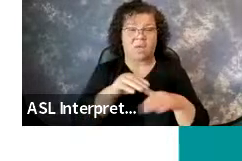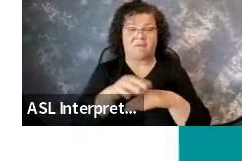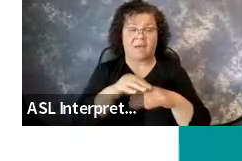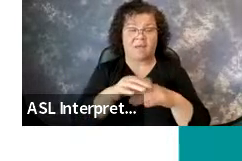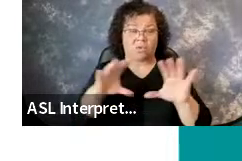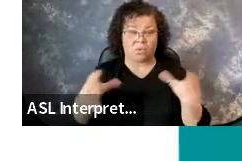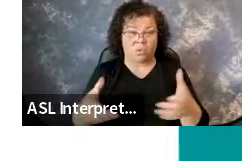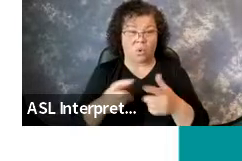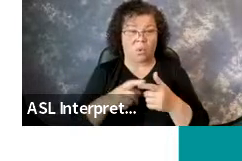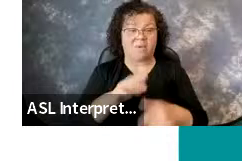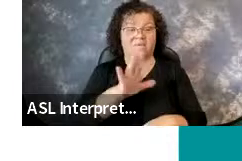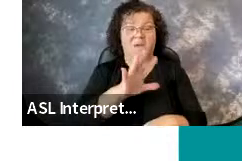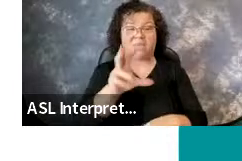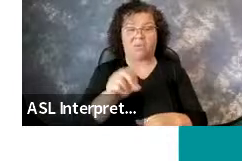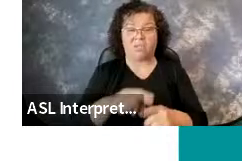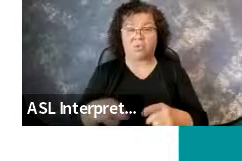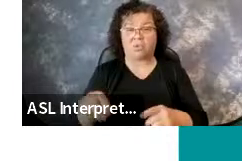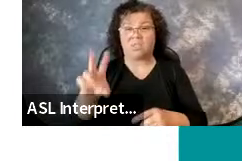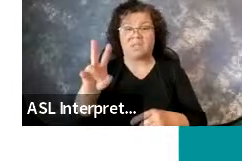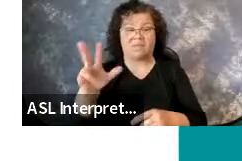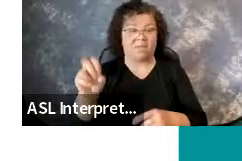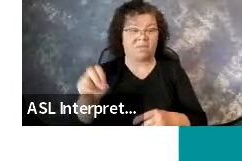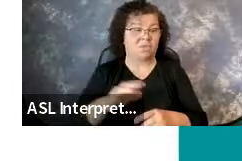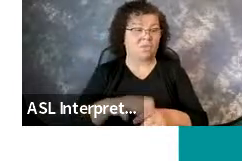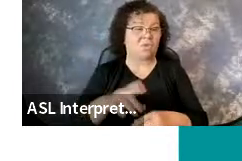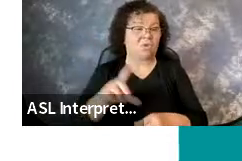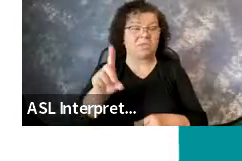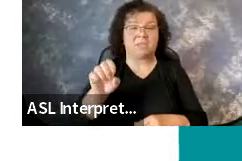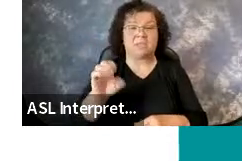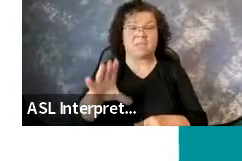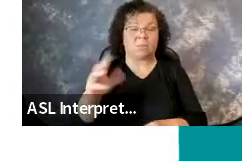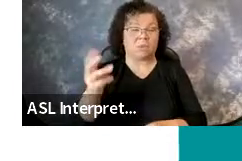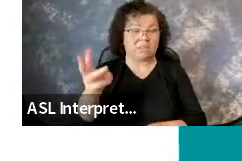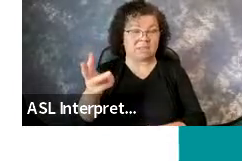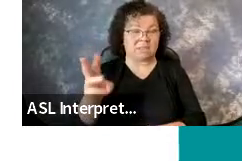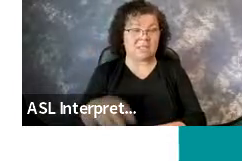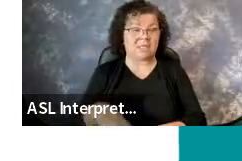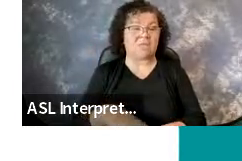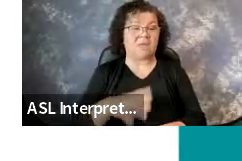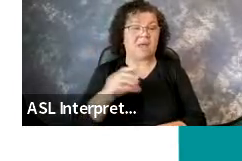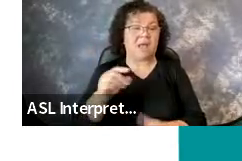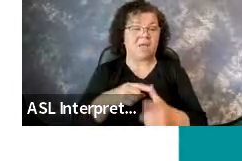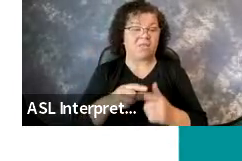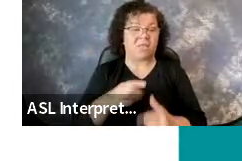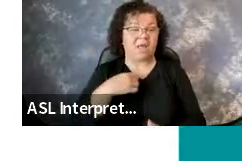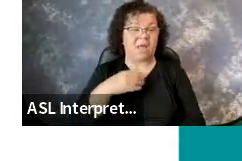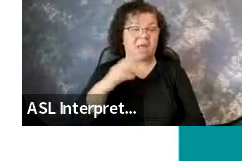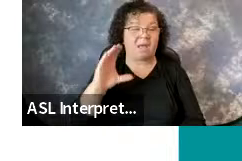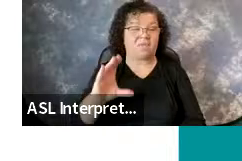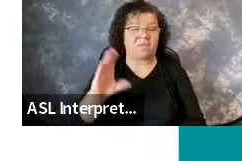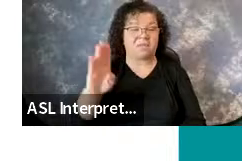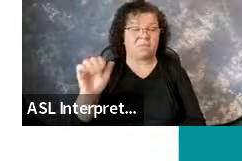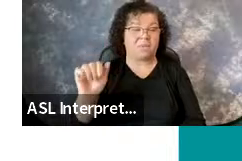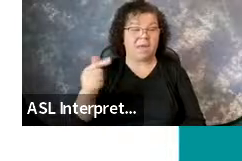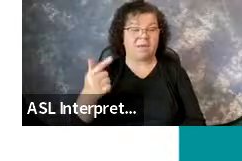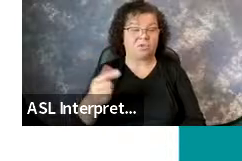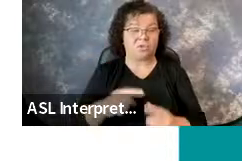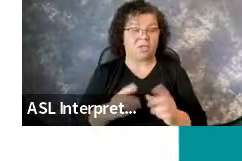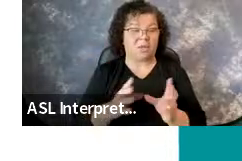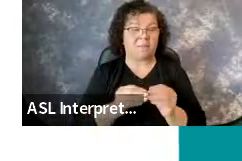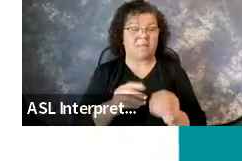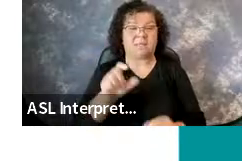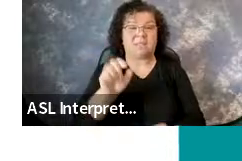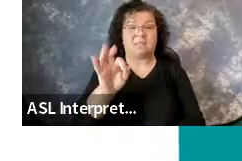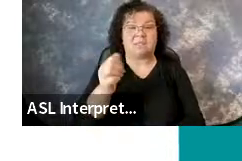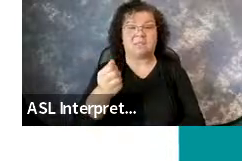from 5:30 to 7:30 p.m. And of course, our next CBAG meeting, as we mentioned, December 19th, 9:30 to 11:30 a.m. in